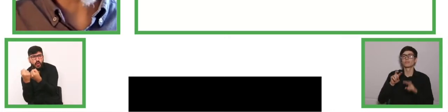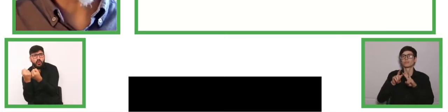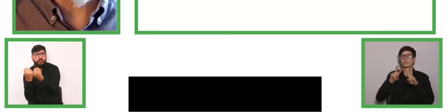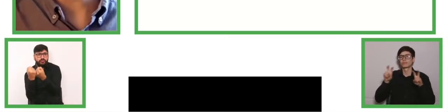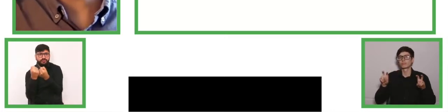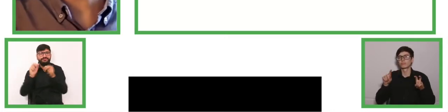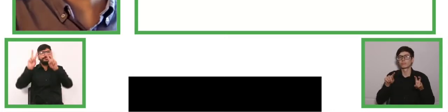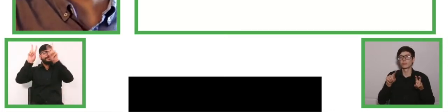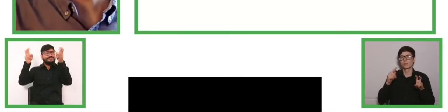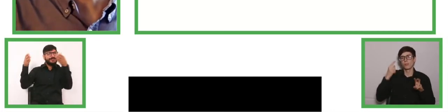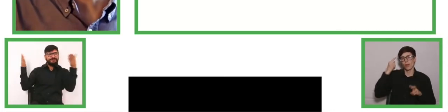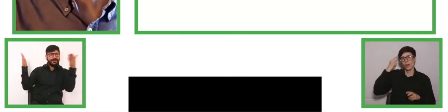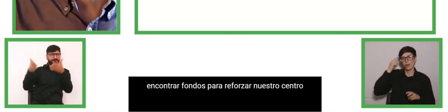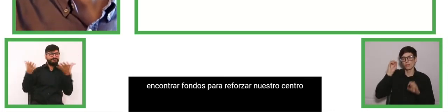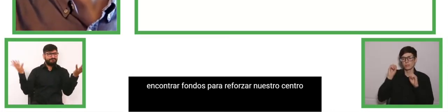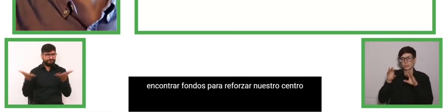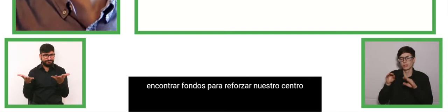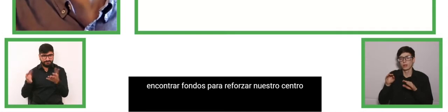Next slide, please.